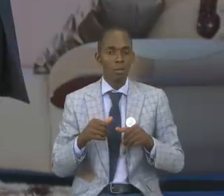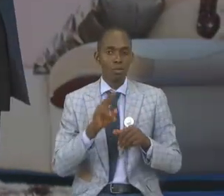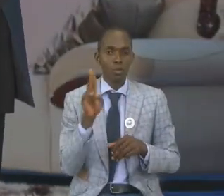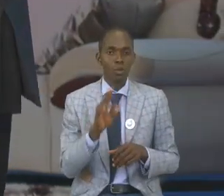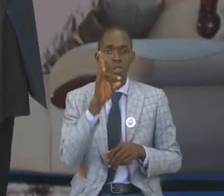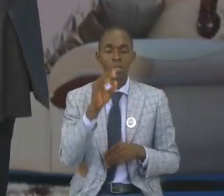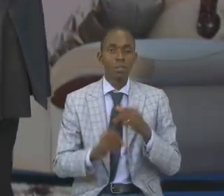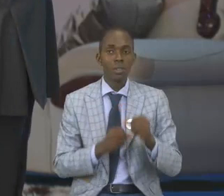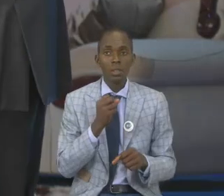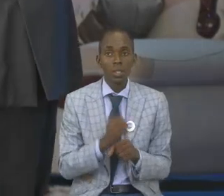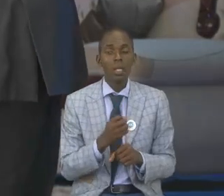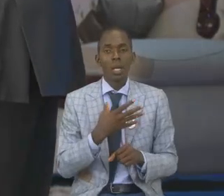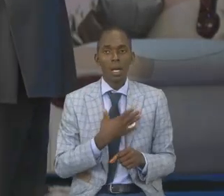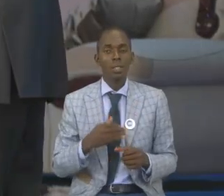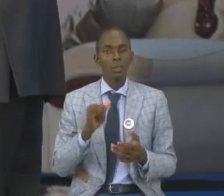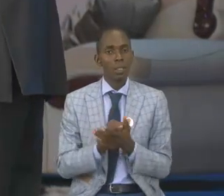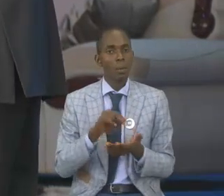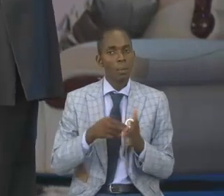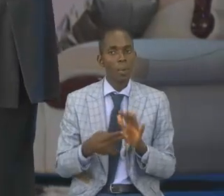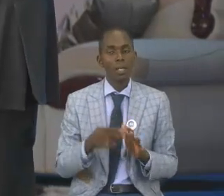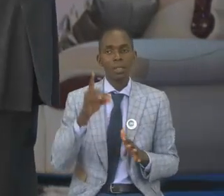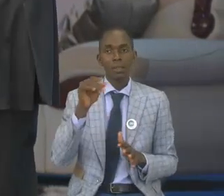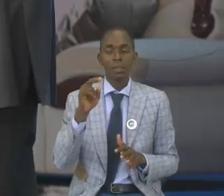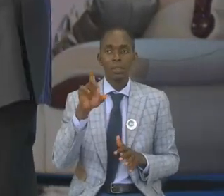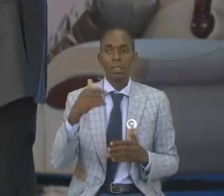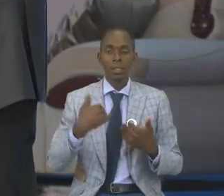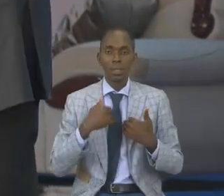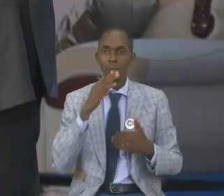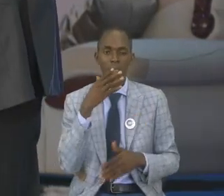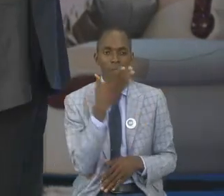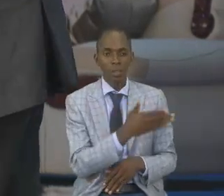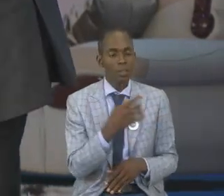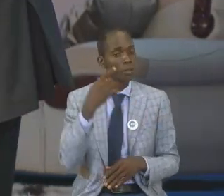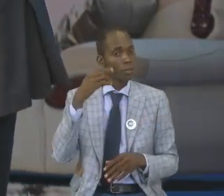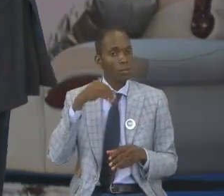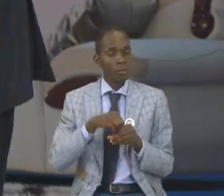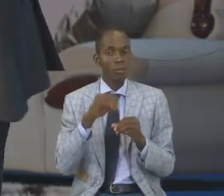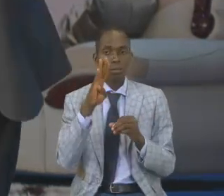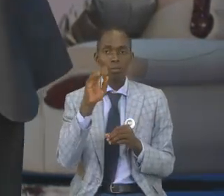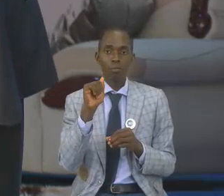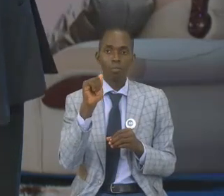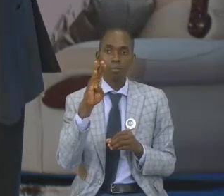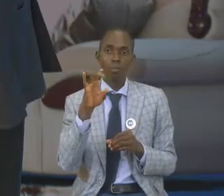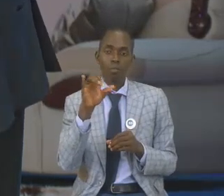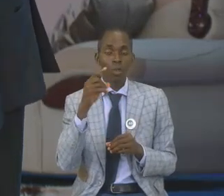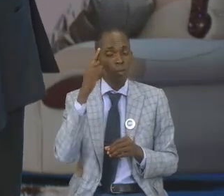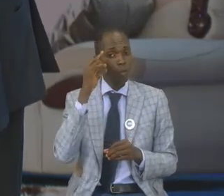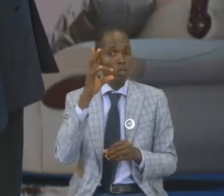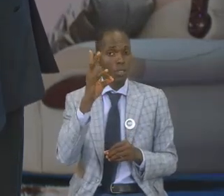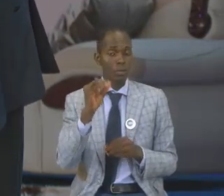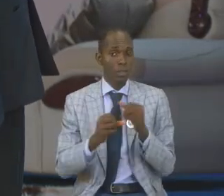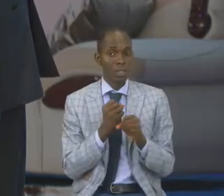Daniel had been in Babylon for 70 years. If he started at the age